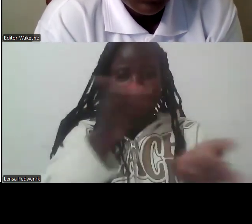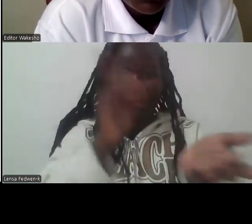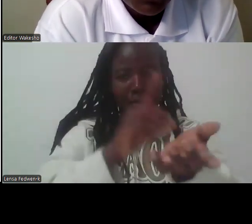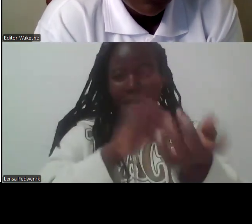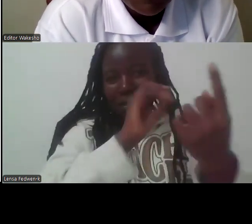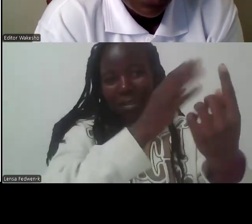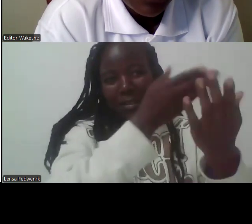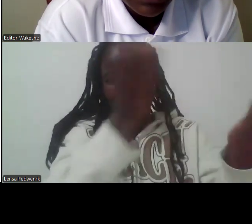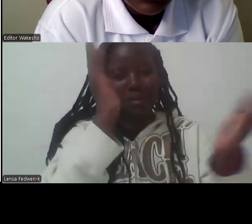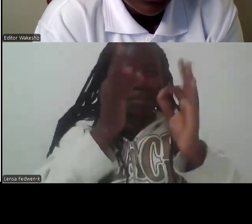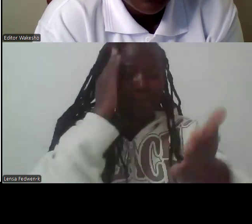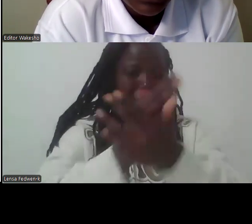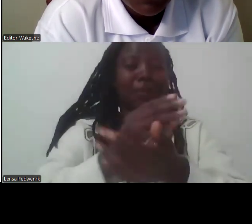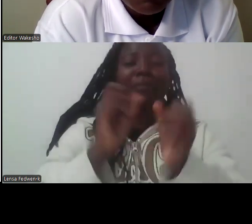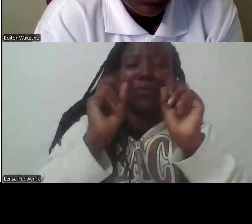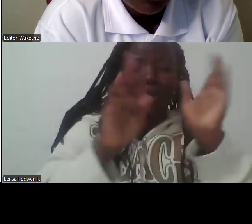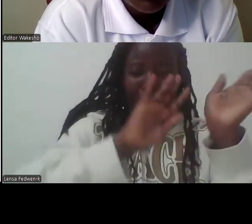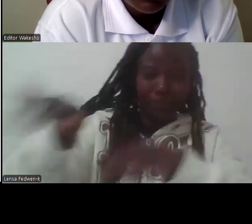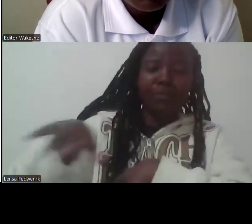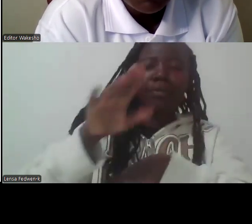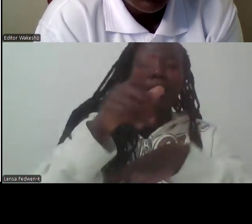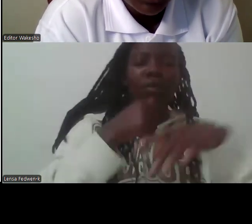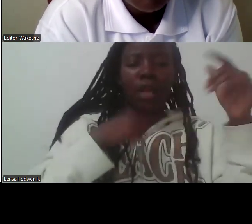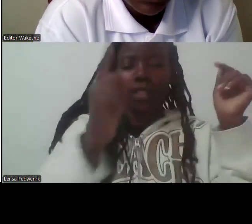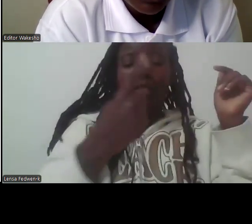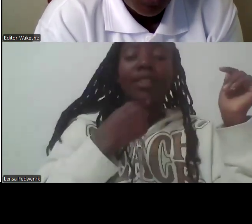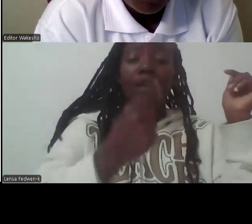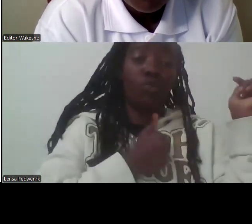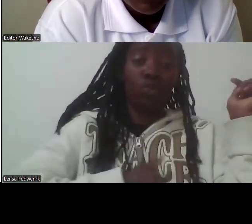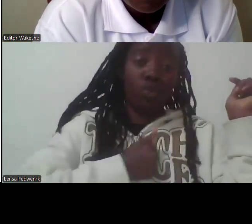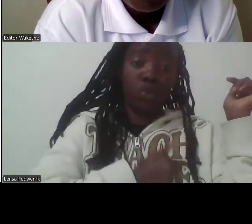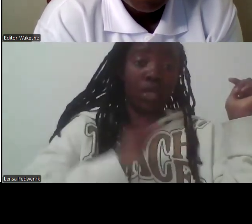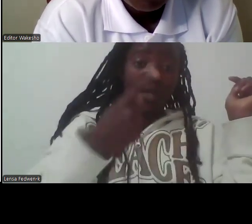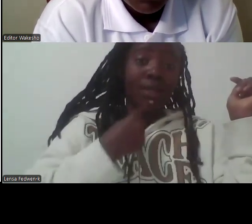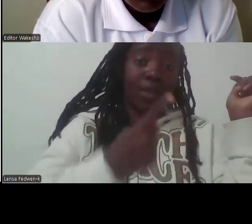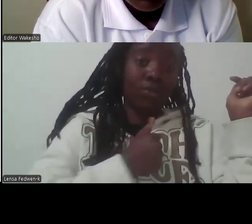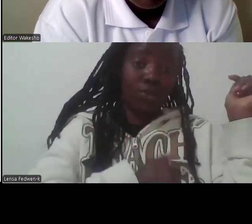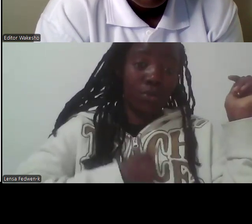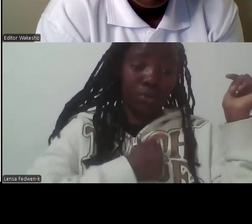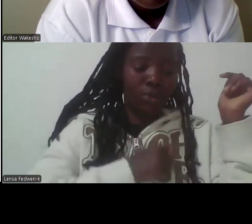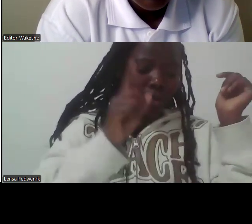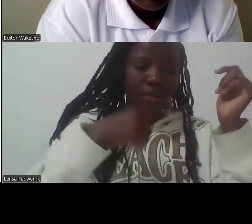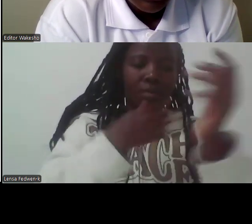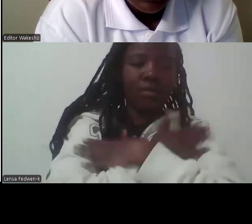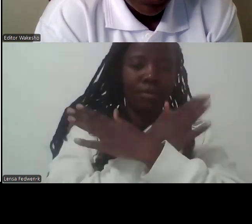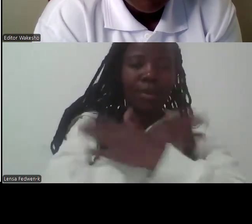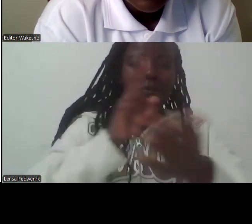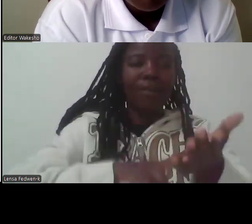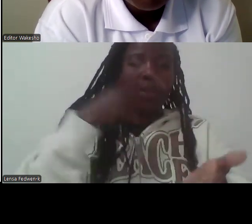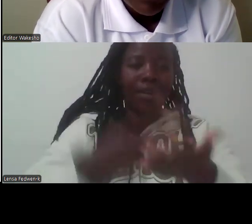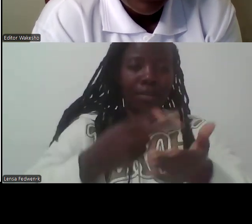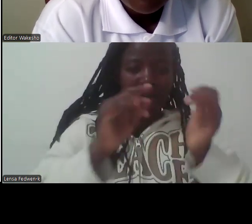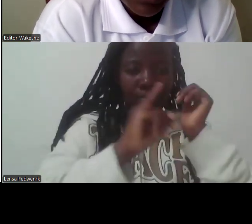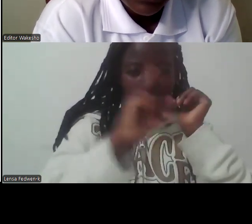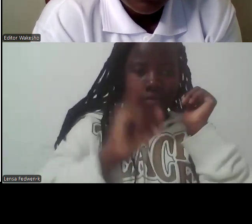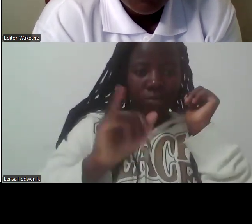be able to, whatever we have learned, I will keep in mind and also be able to advise all of them. So equally, I have some